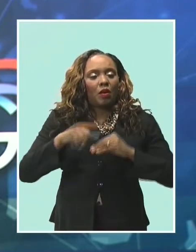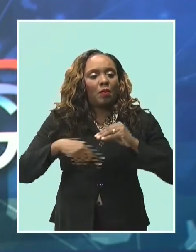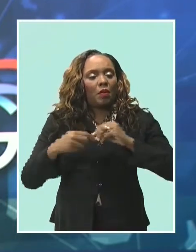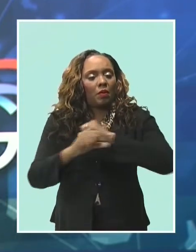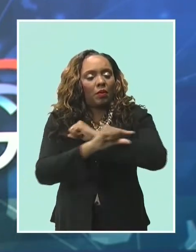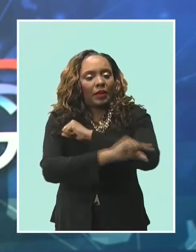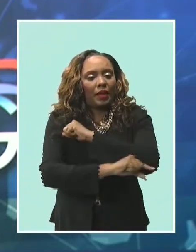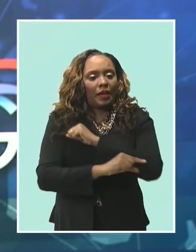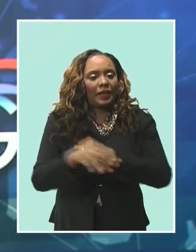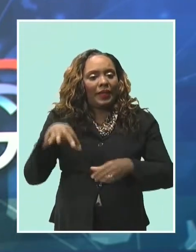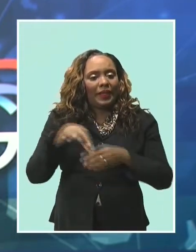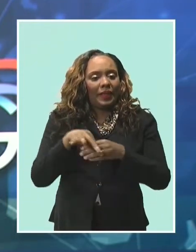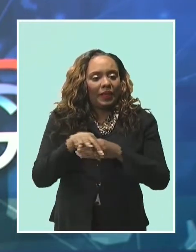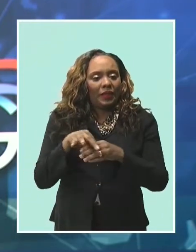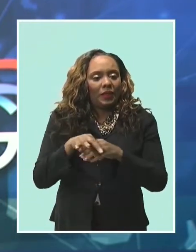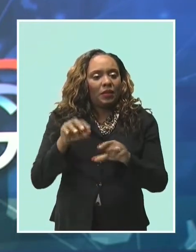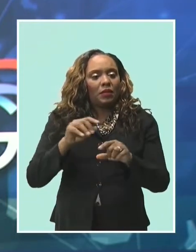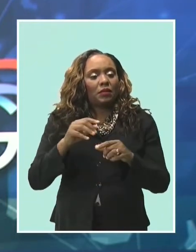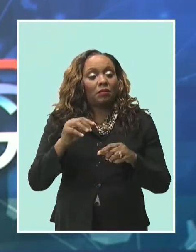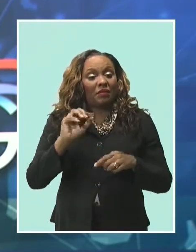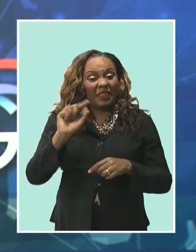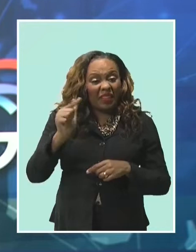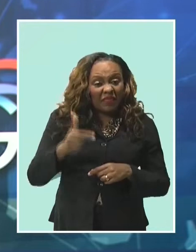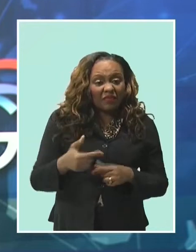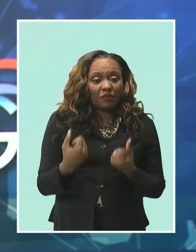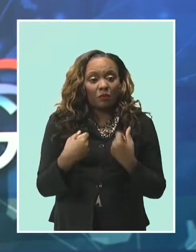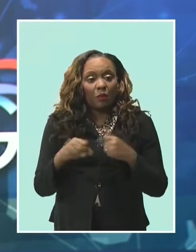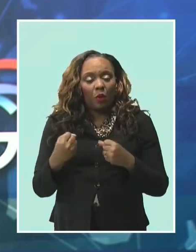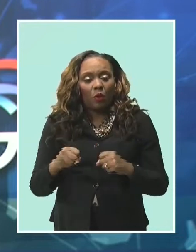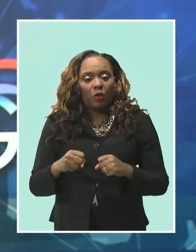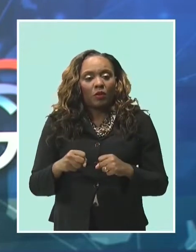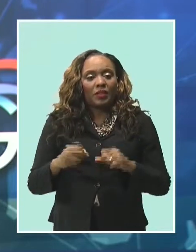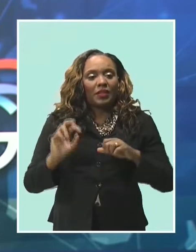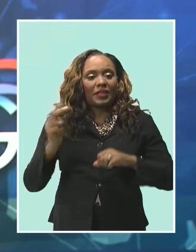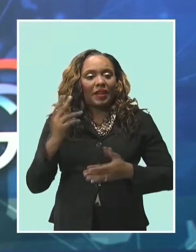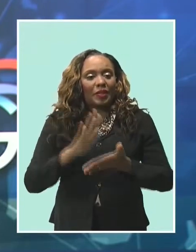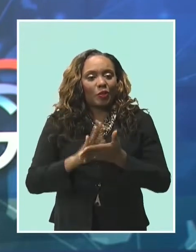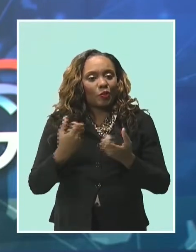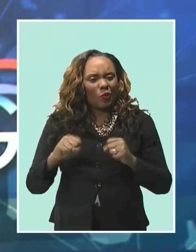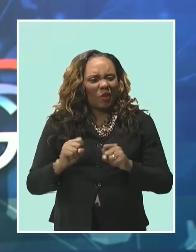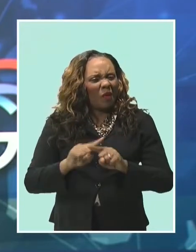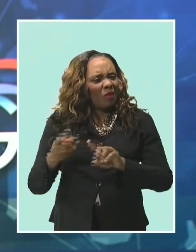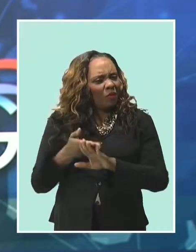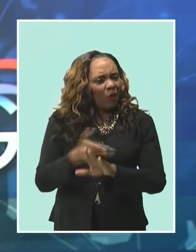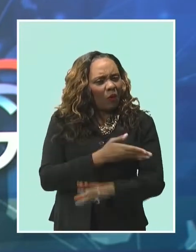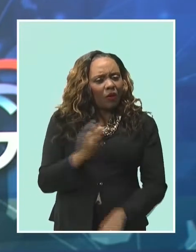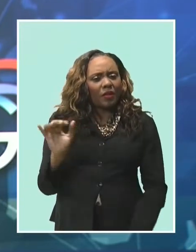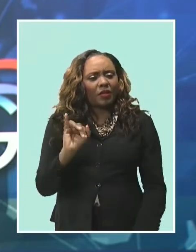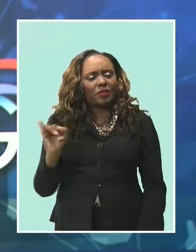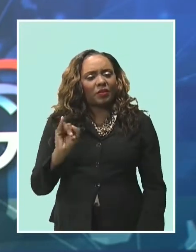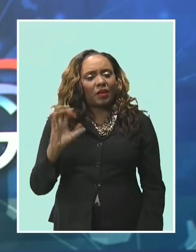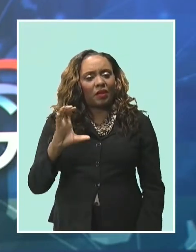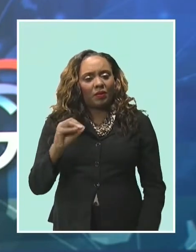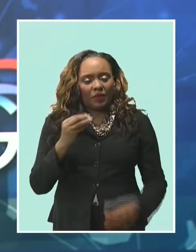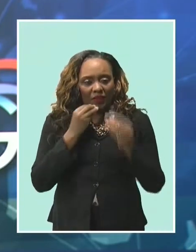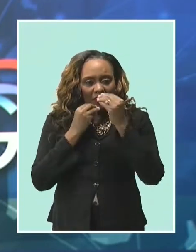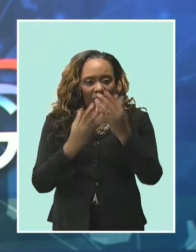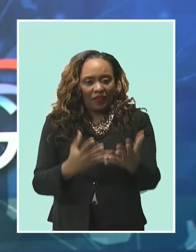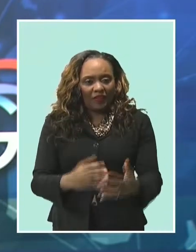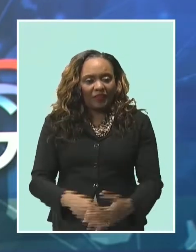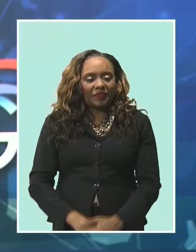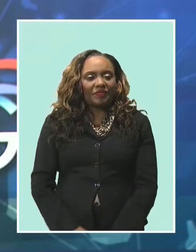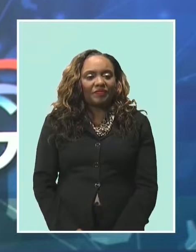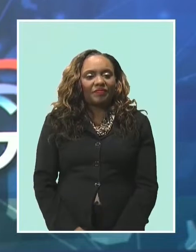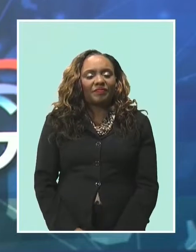election results to be officially declared. Then a bit later in sports, BSAC action. But before we get to all of that, here's a tip from Cooperators General